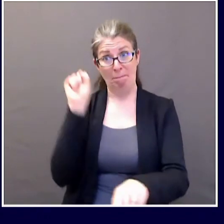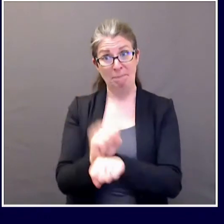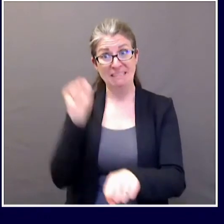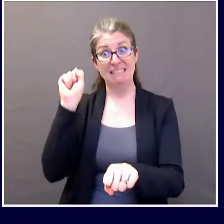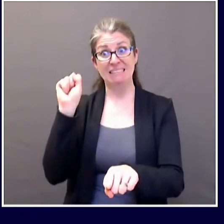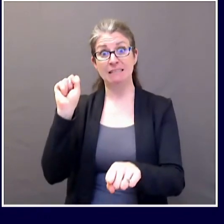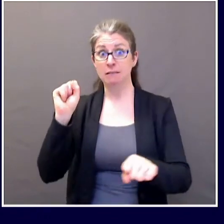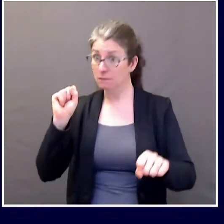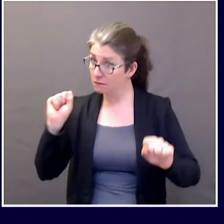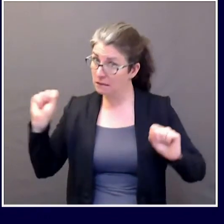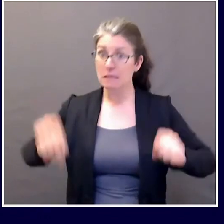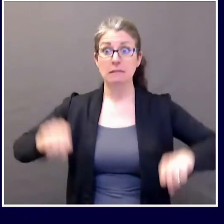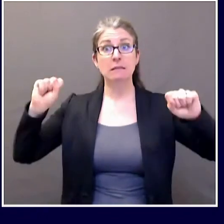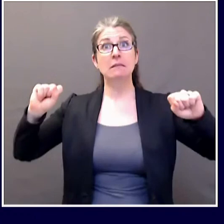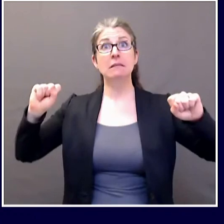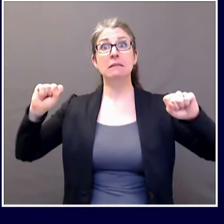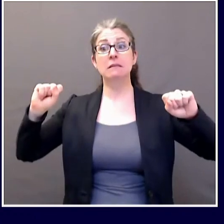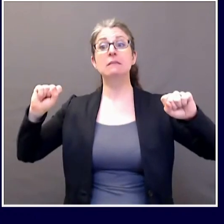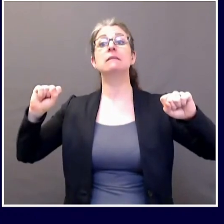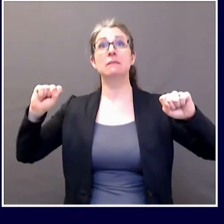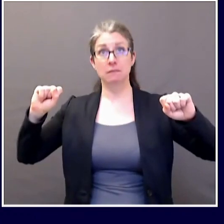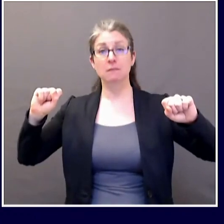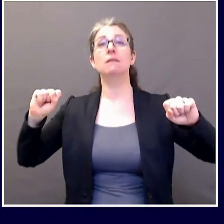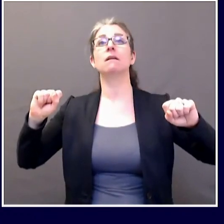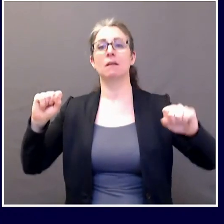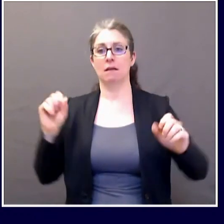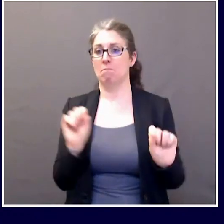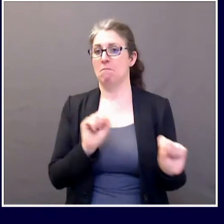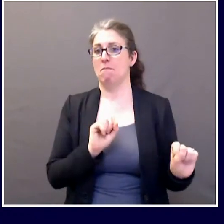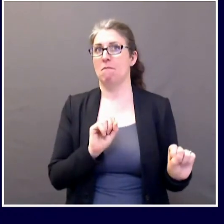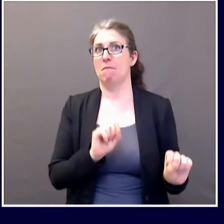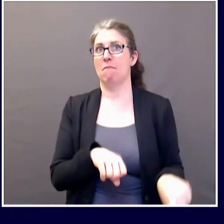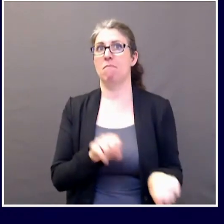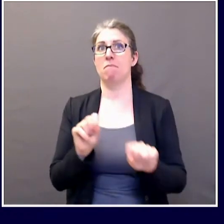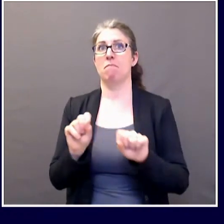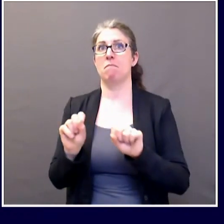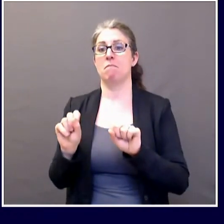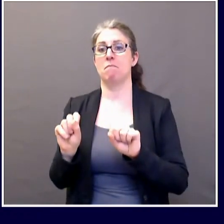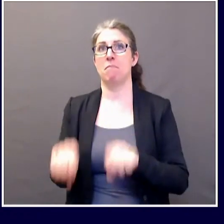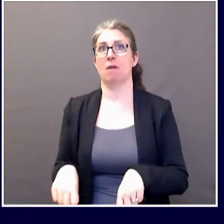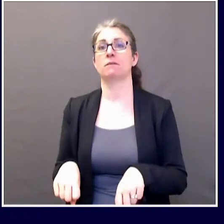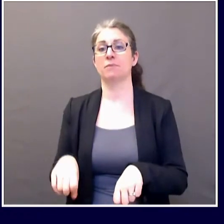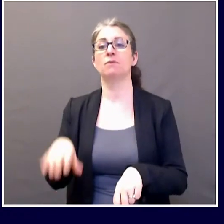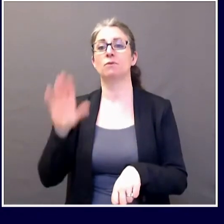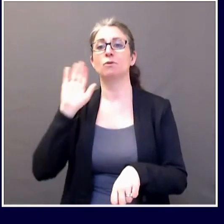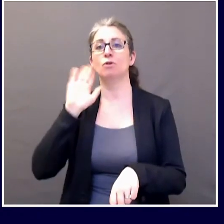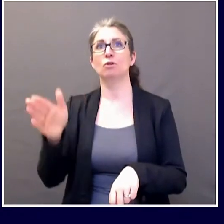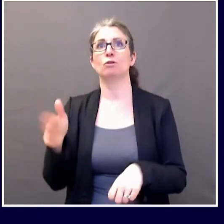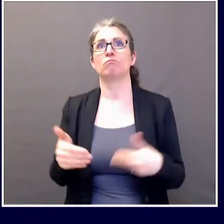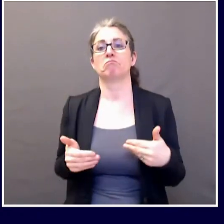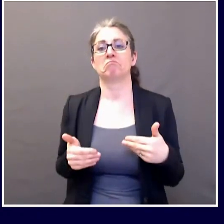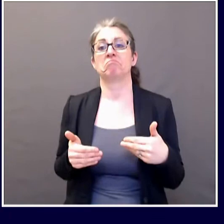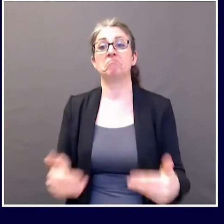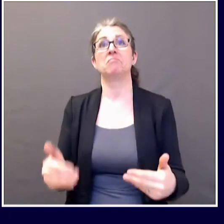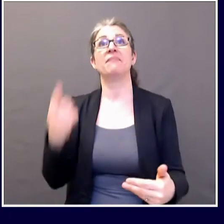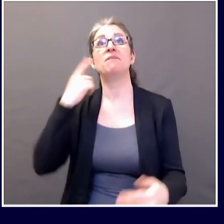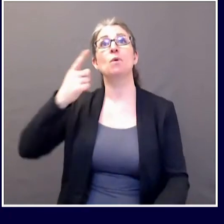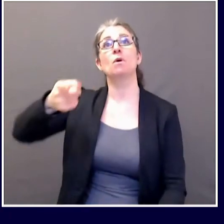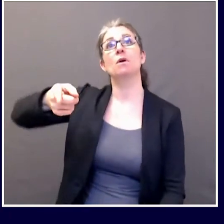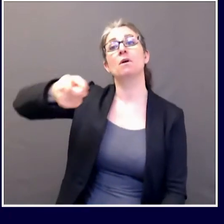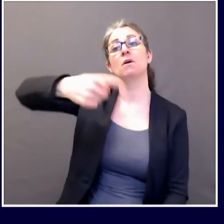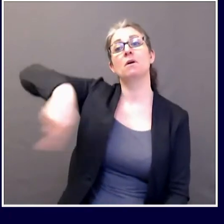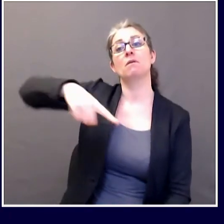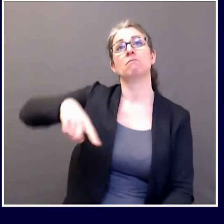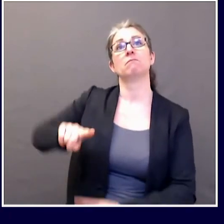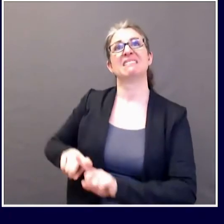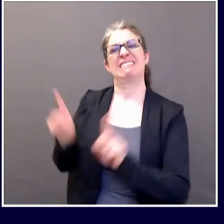may be used in different groups that should otherwise be getting the Pfizer or Moderna vaccine. And here's what I want to